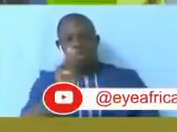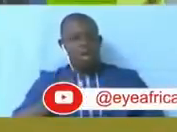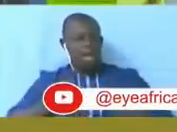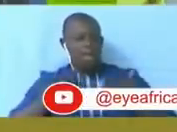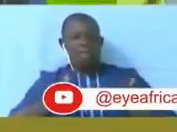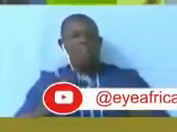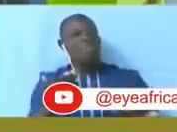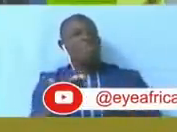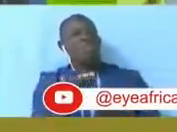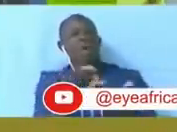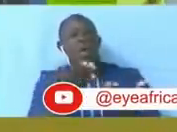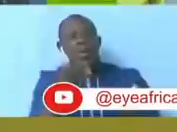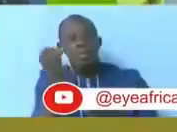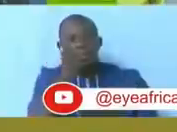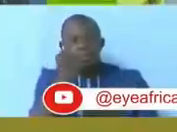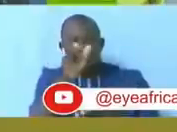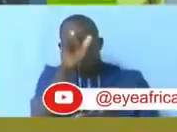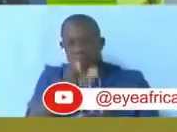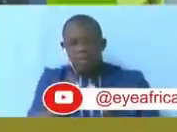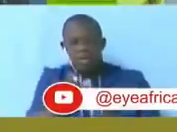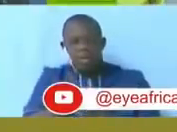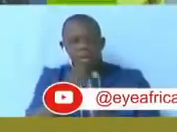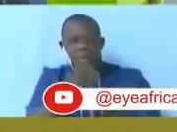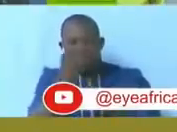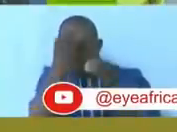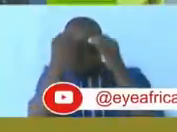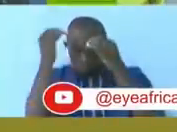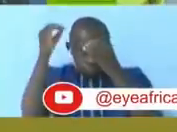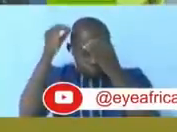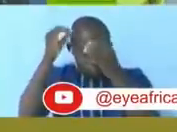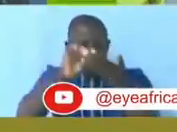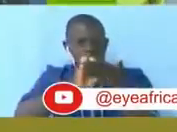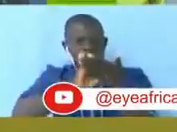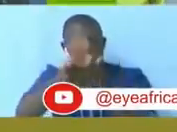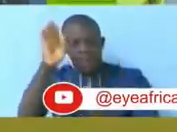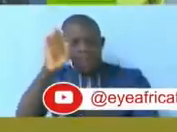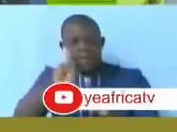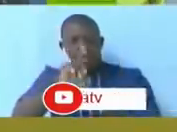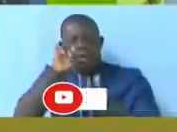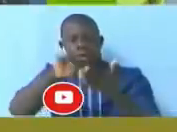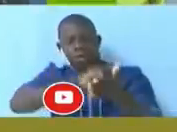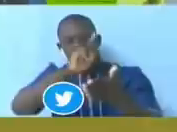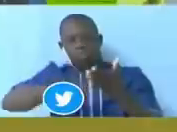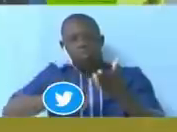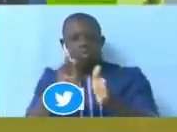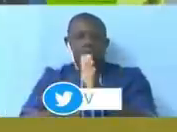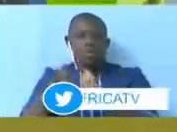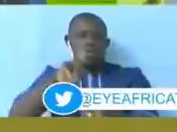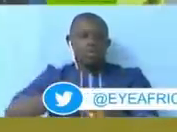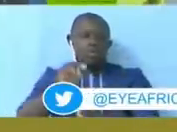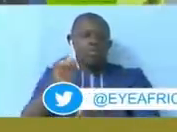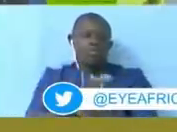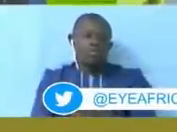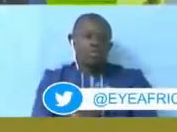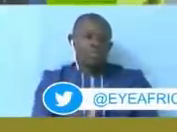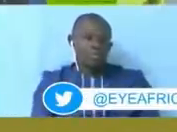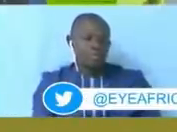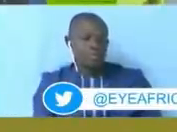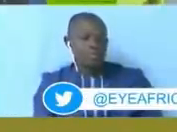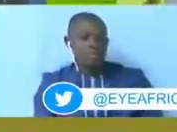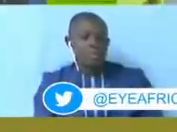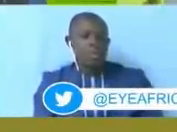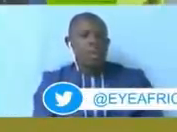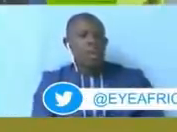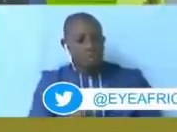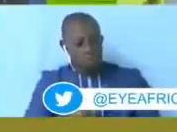sending a wrong report. Ko among kondanya na ko ya rafa ya filin le purkar report samba me alon ka among report tilin ni. It was his belief